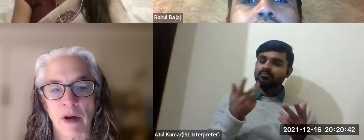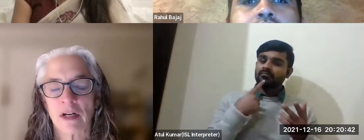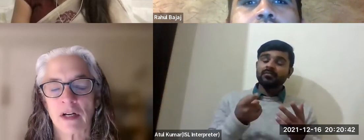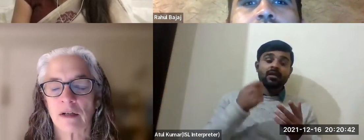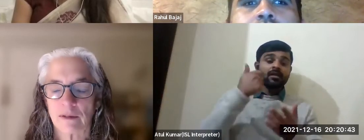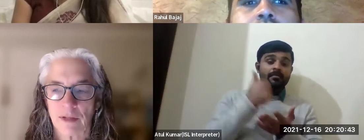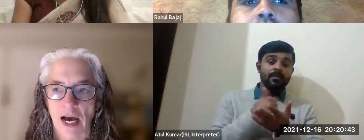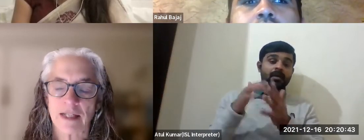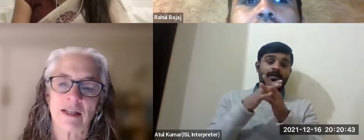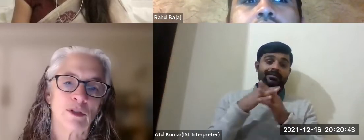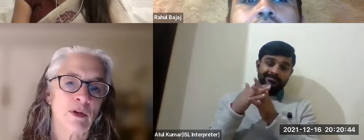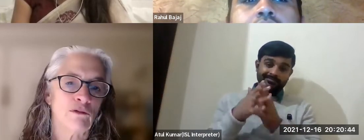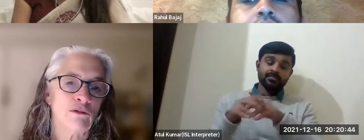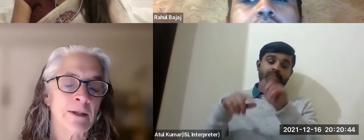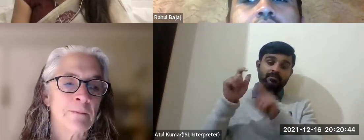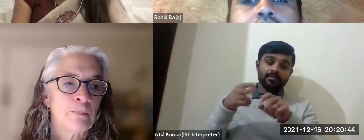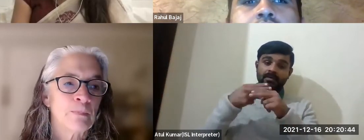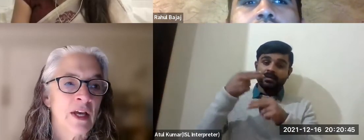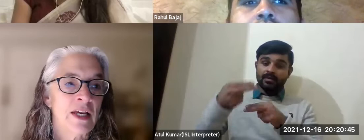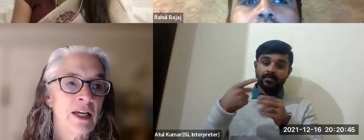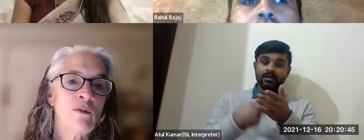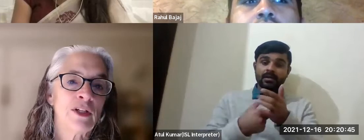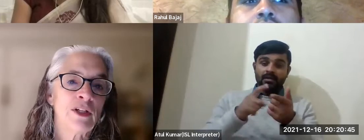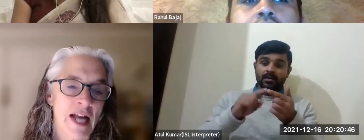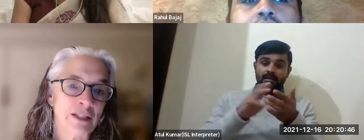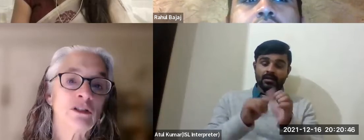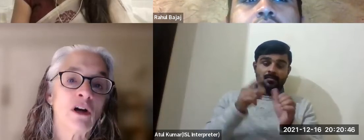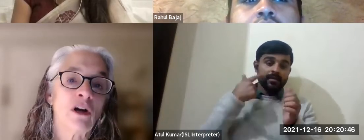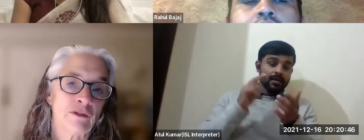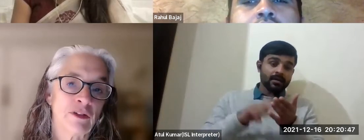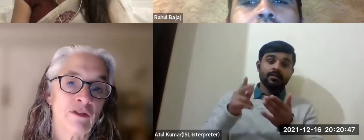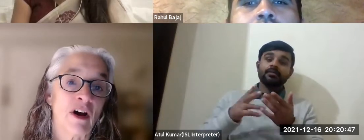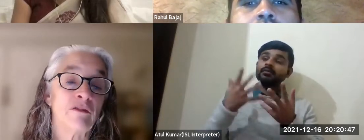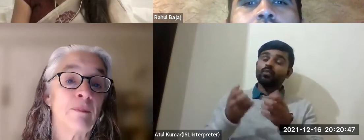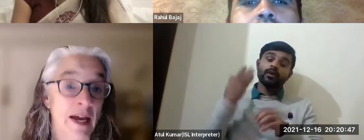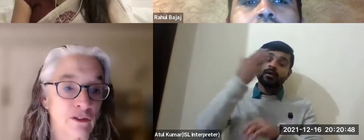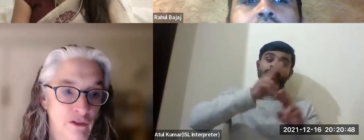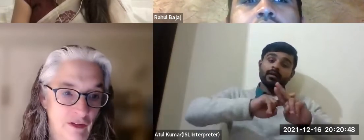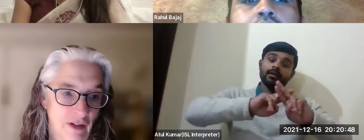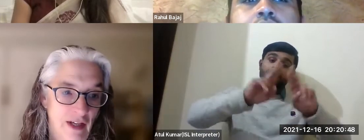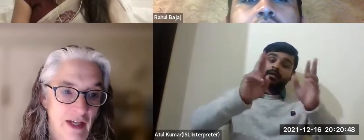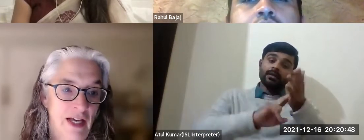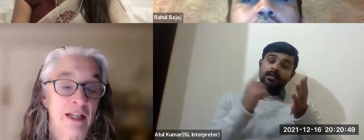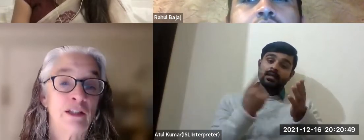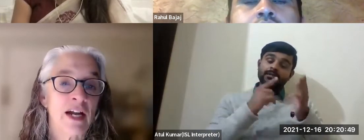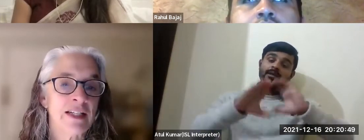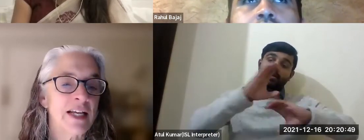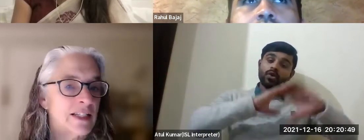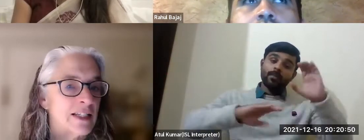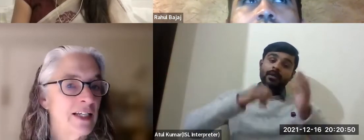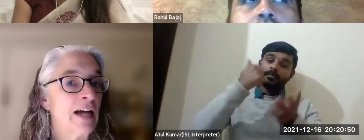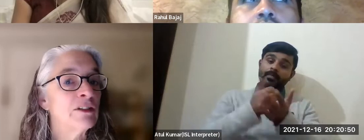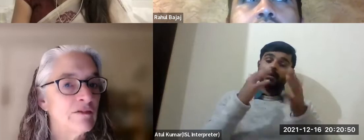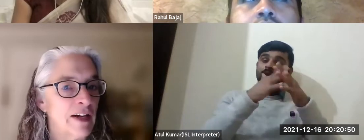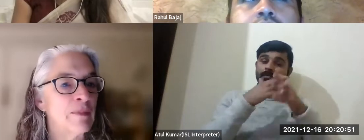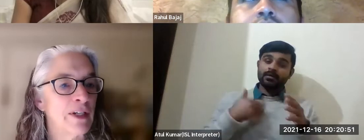of America guy, his name was Bill Raymond, he went to a national conference of bankers in the United States,